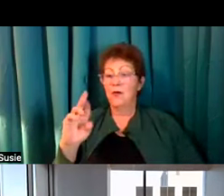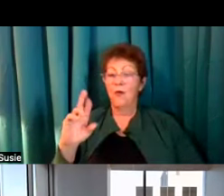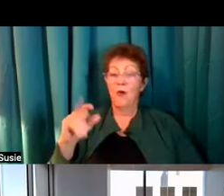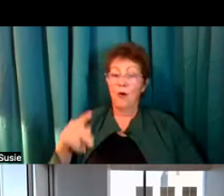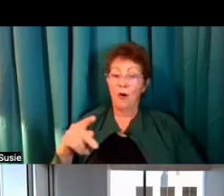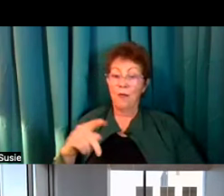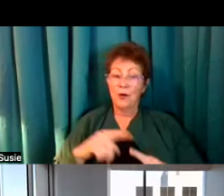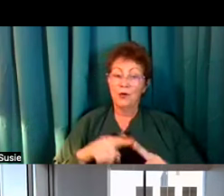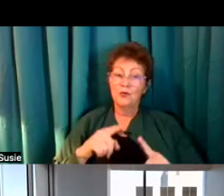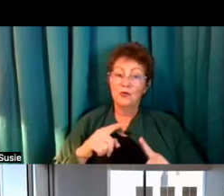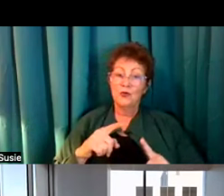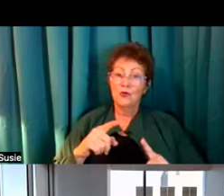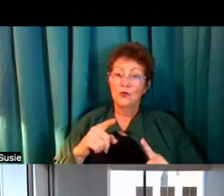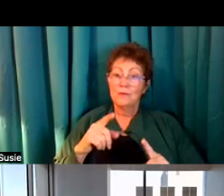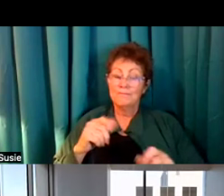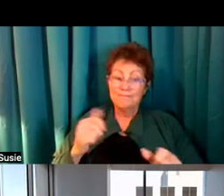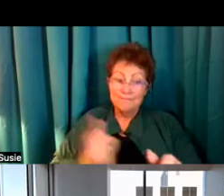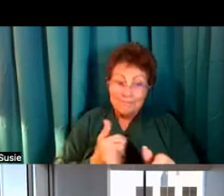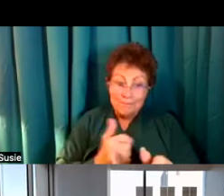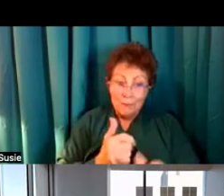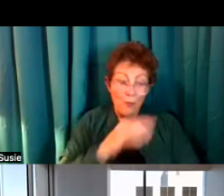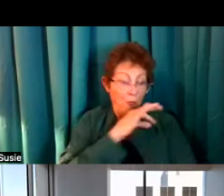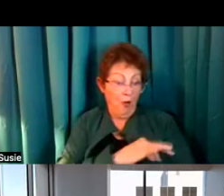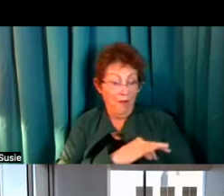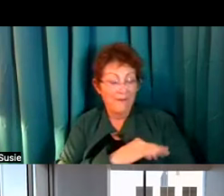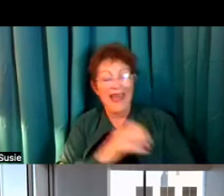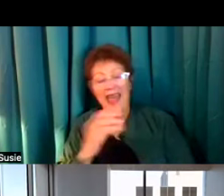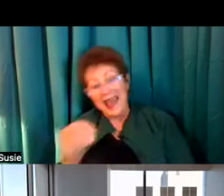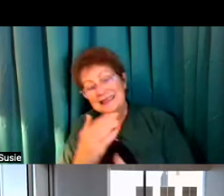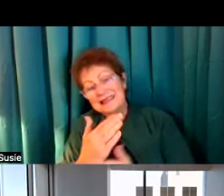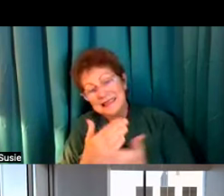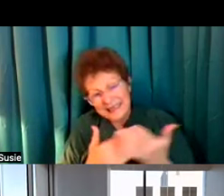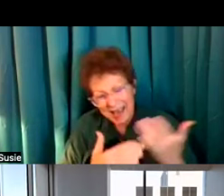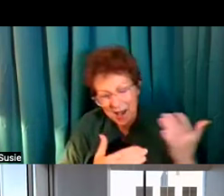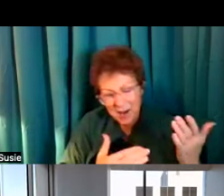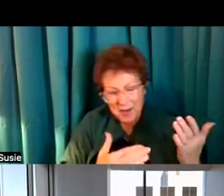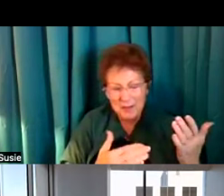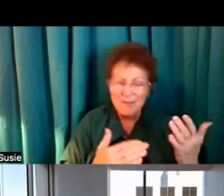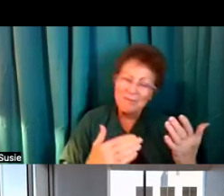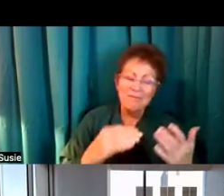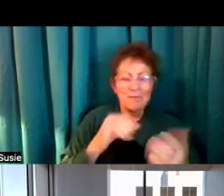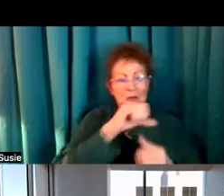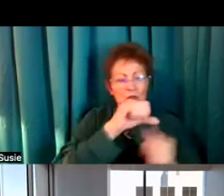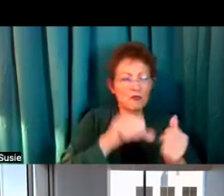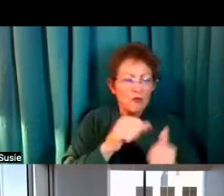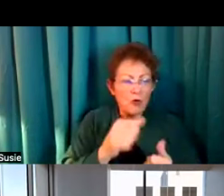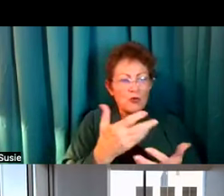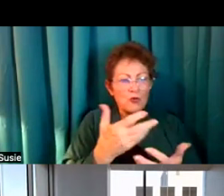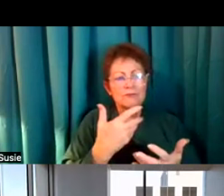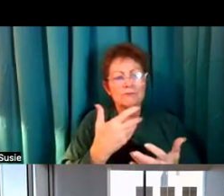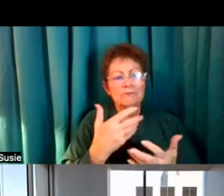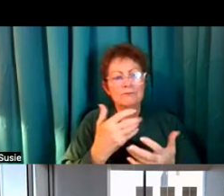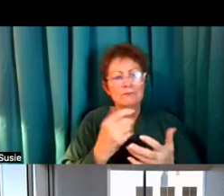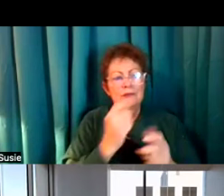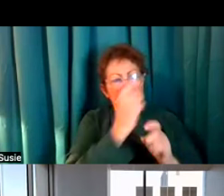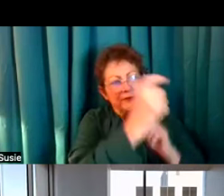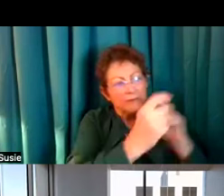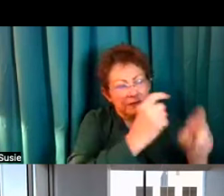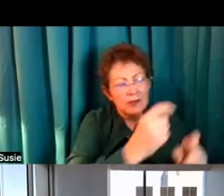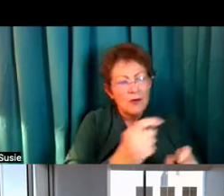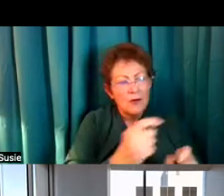pursue both profit and some other social mission, either a stated social mission or statutory